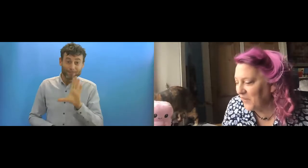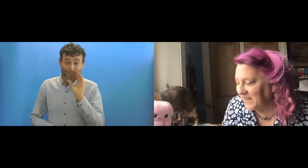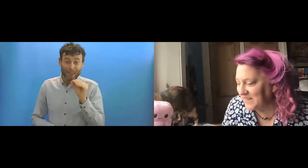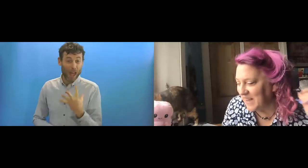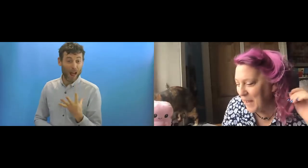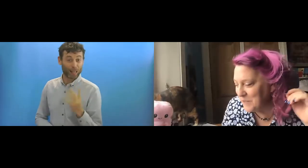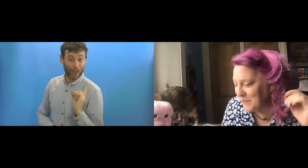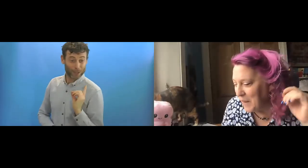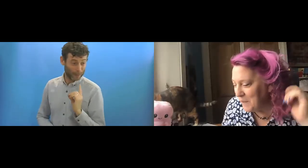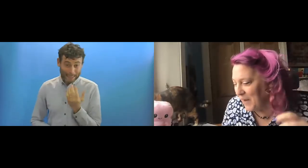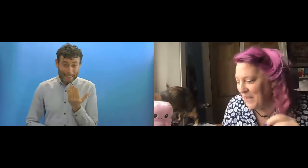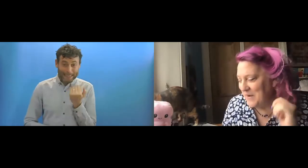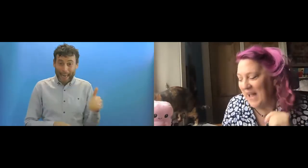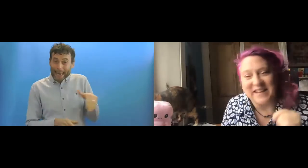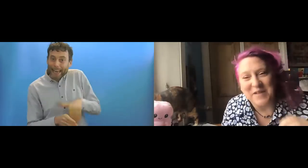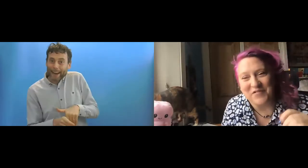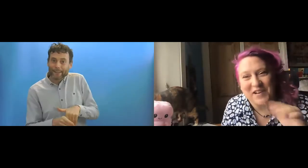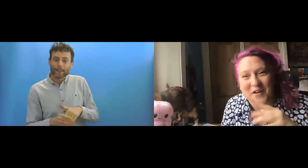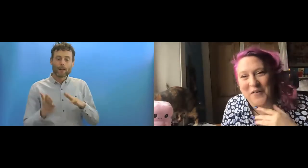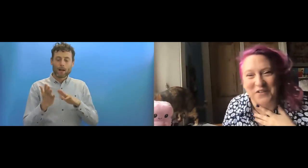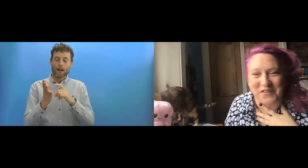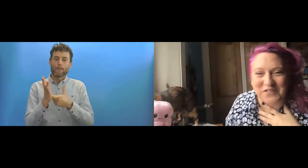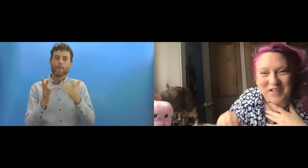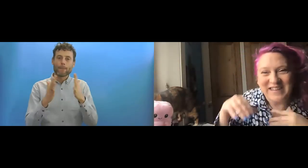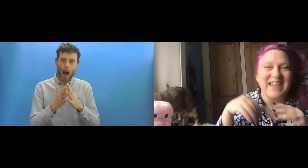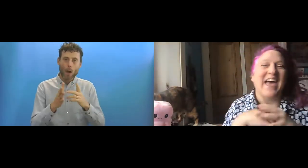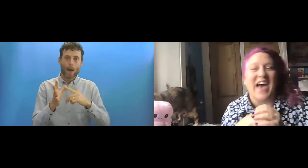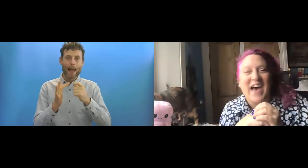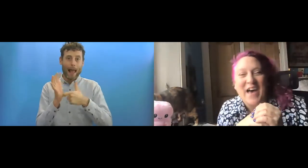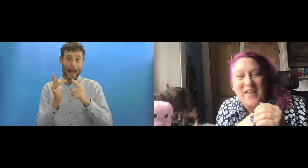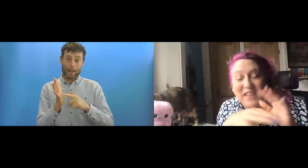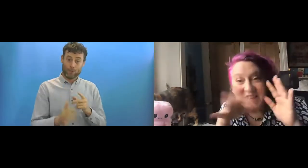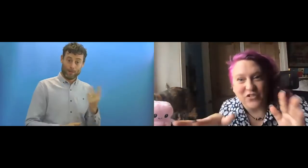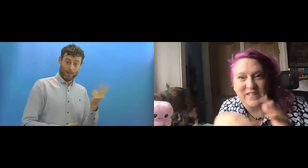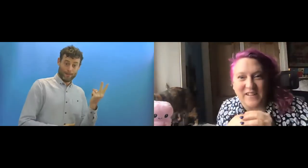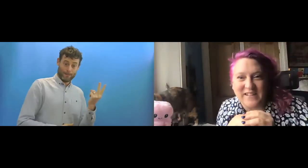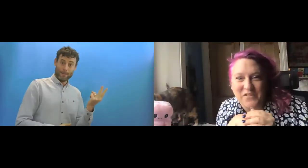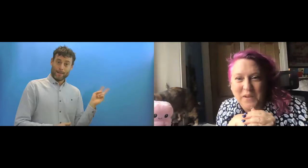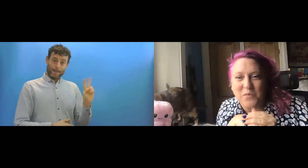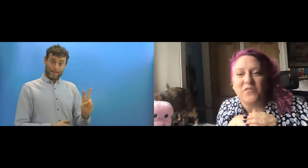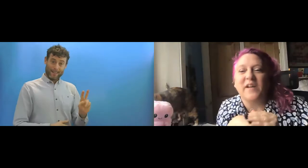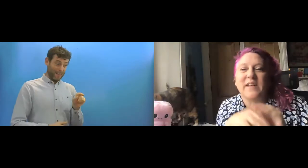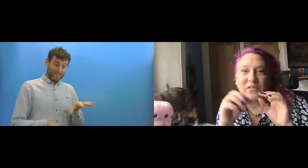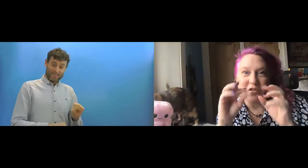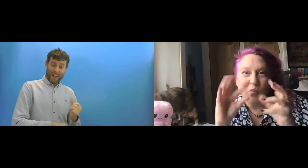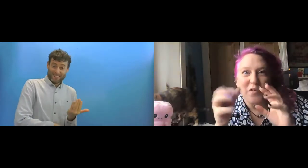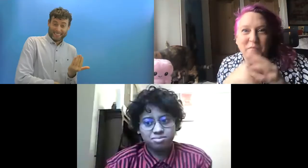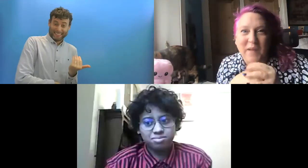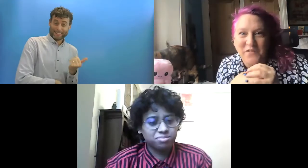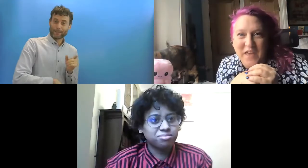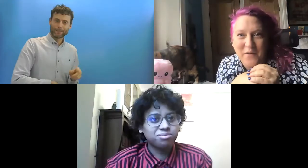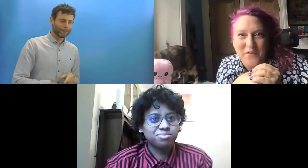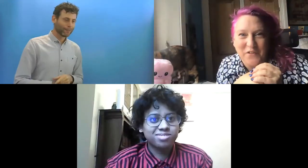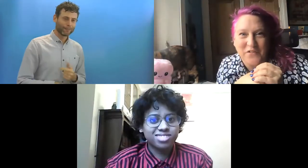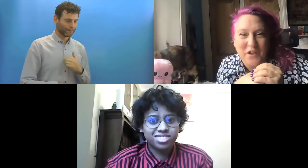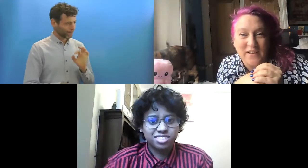going to invite Marlo and April onto the screen. They literally started last week, so we'll find out what they've made